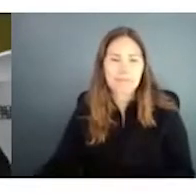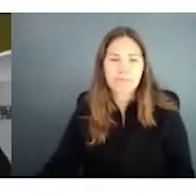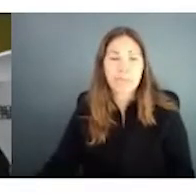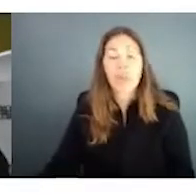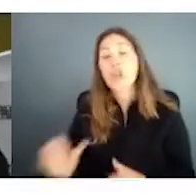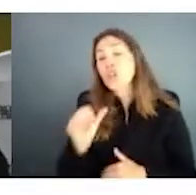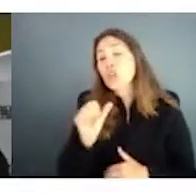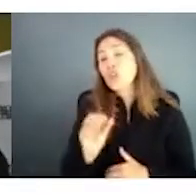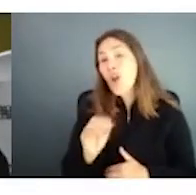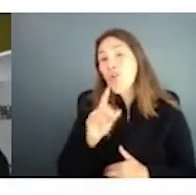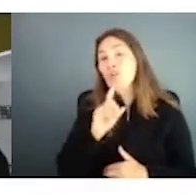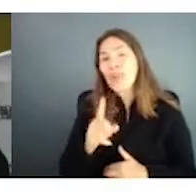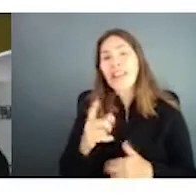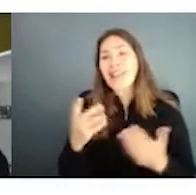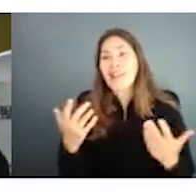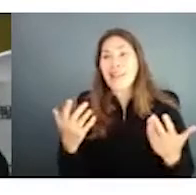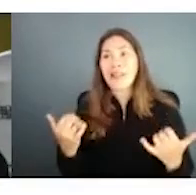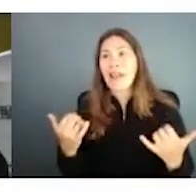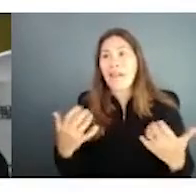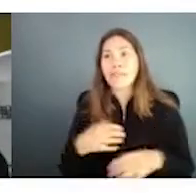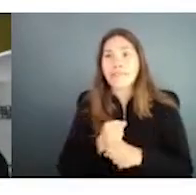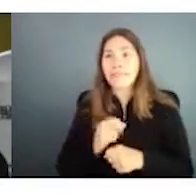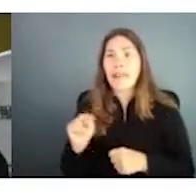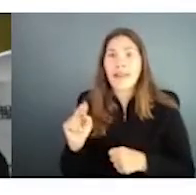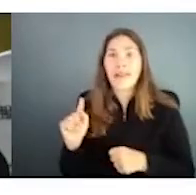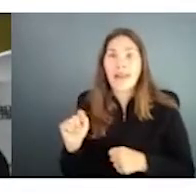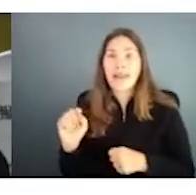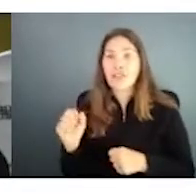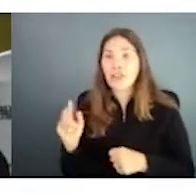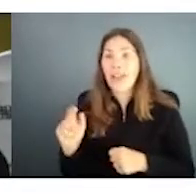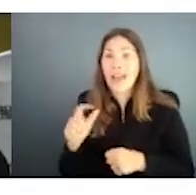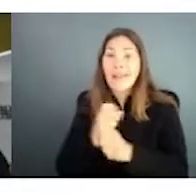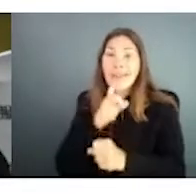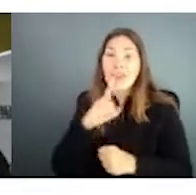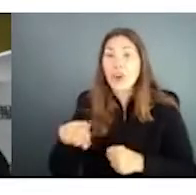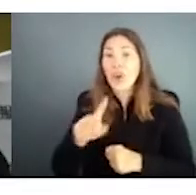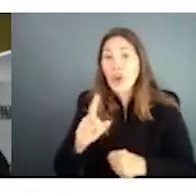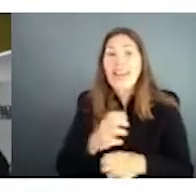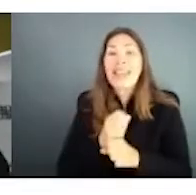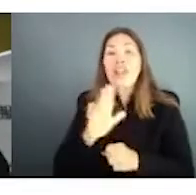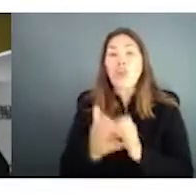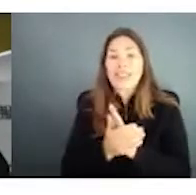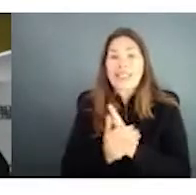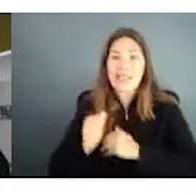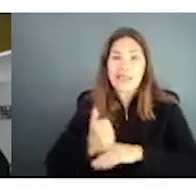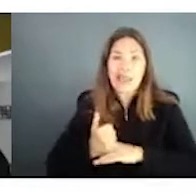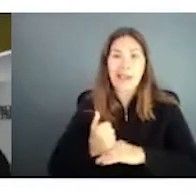So in a nutshell, right? The first thing you want to do is make sure that you're getting your skill set to a level that you